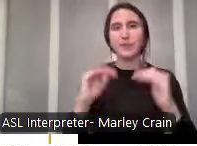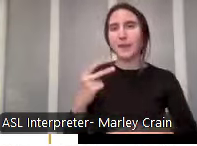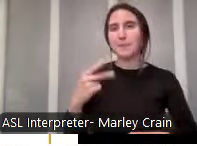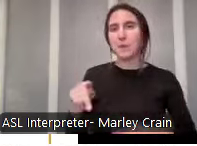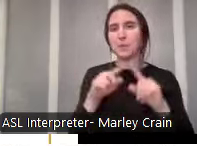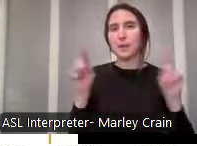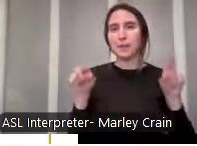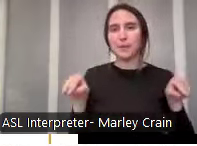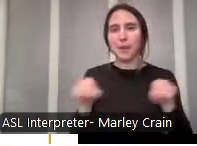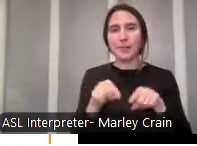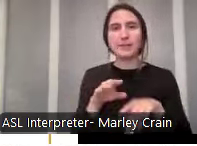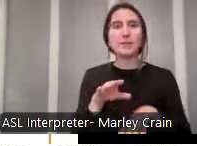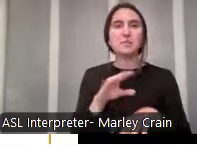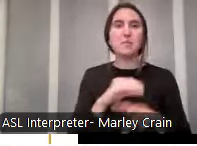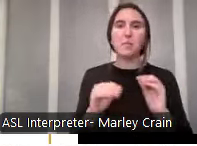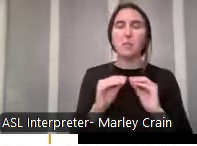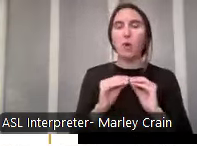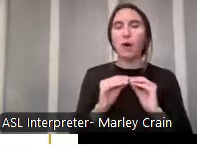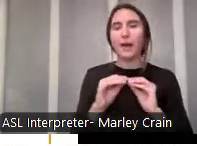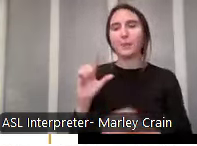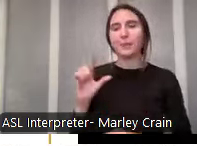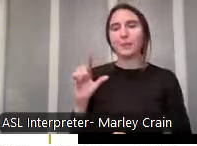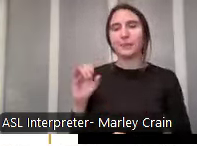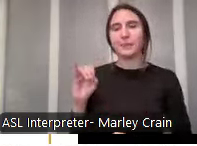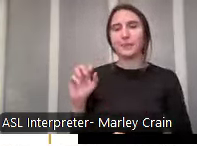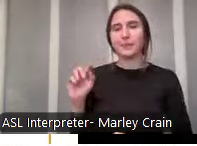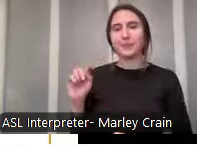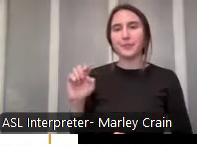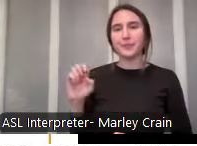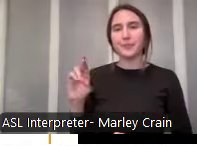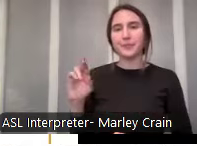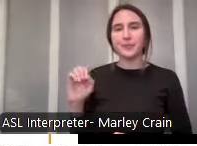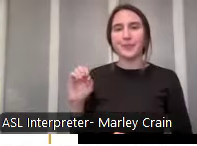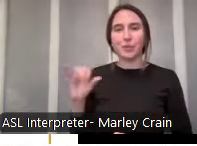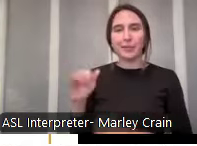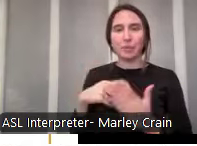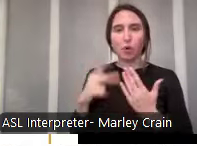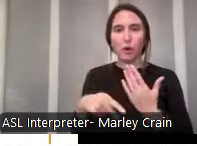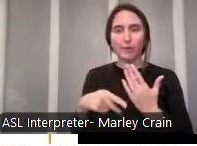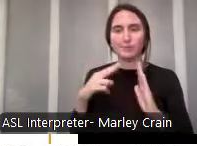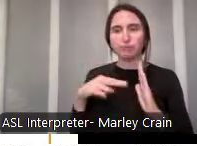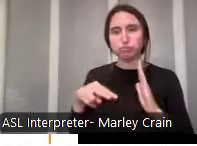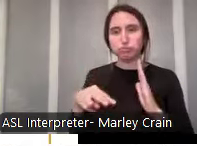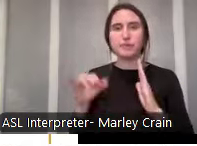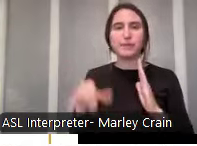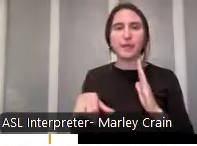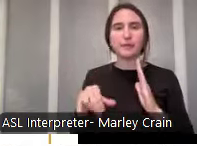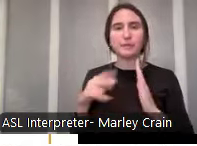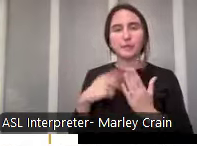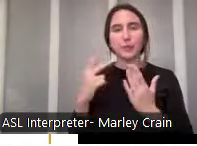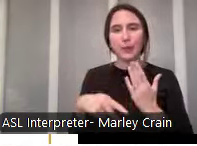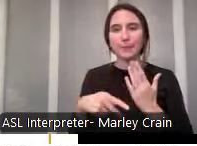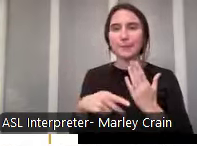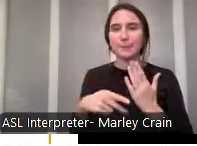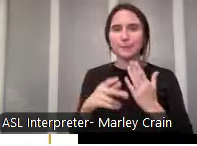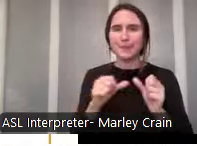they do keep adding to these. So certainly I would suggest checking on the New York City Public Schools website and